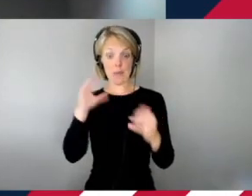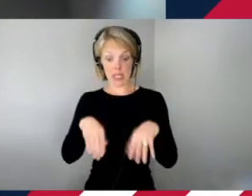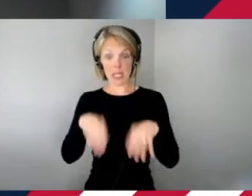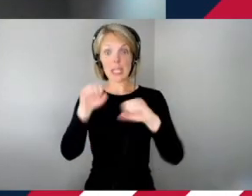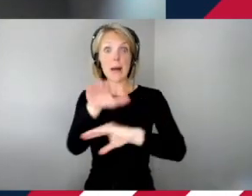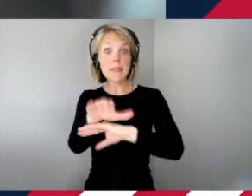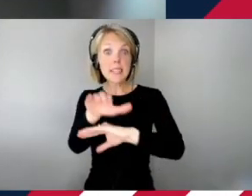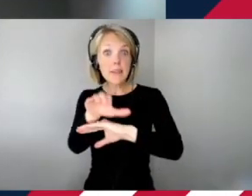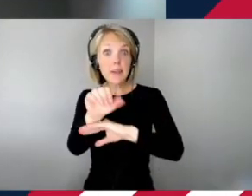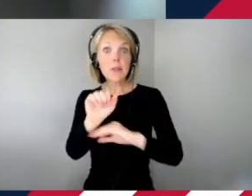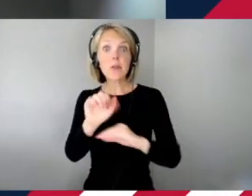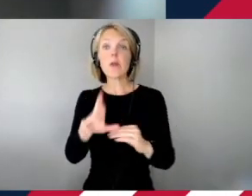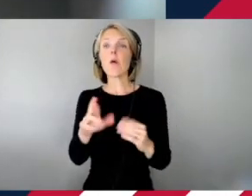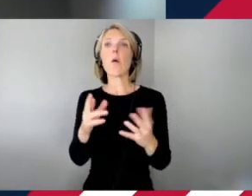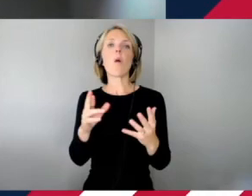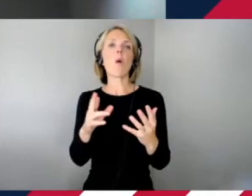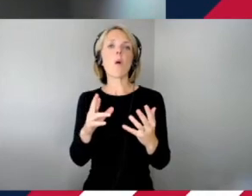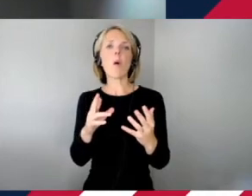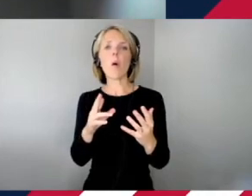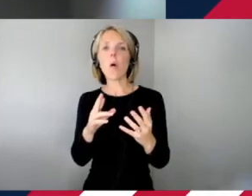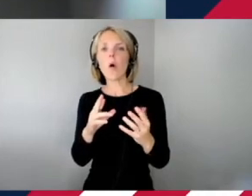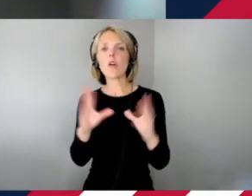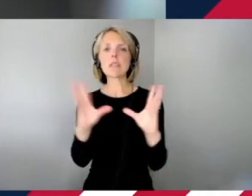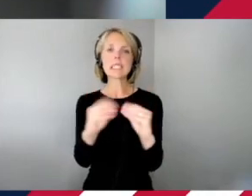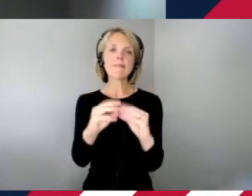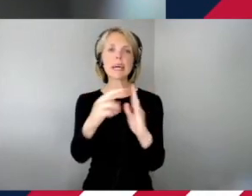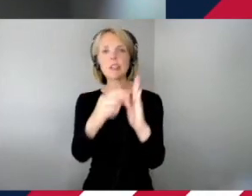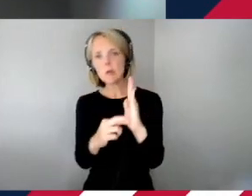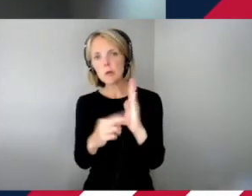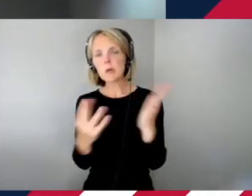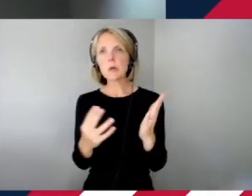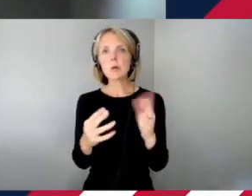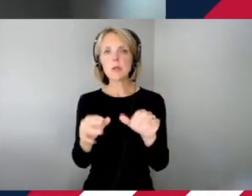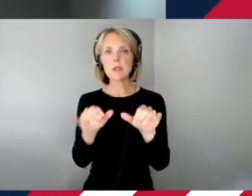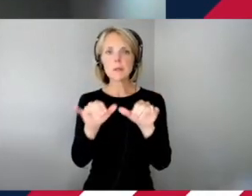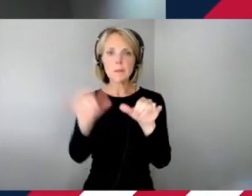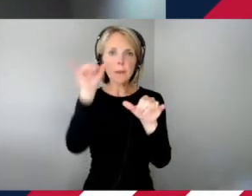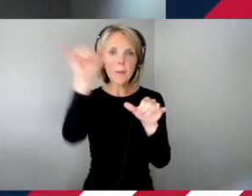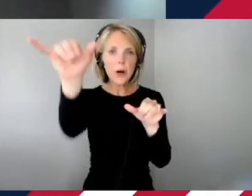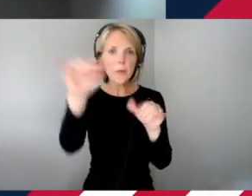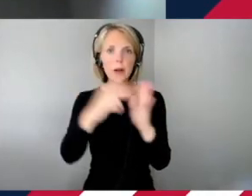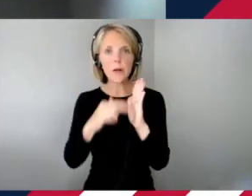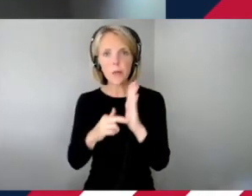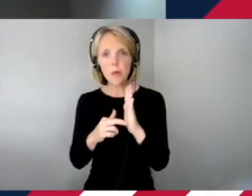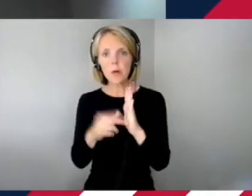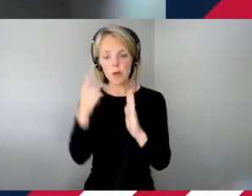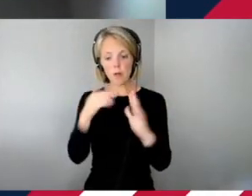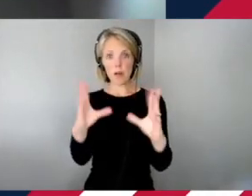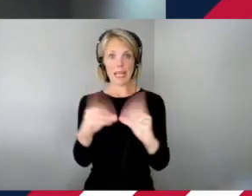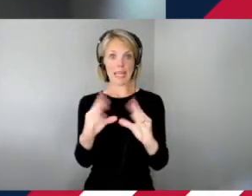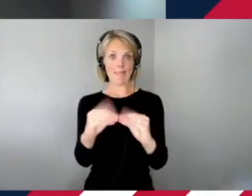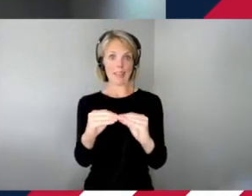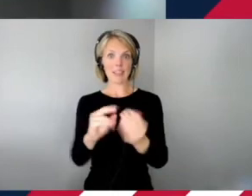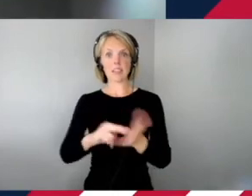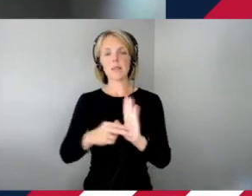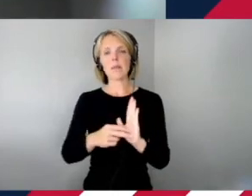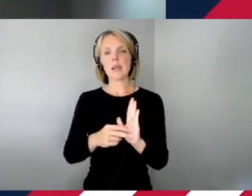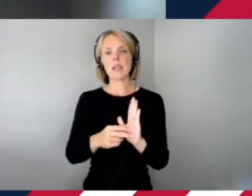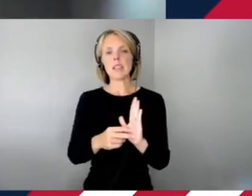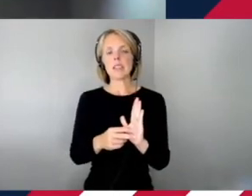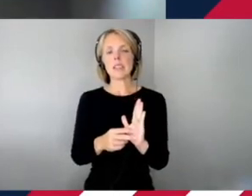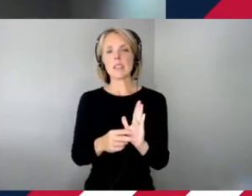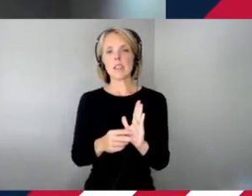with regard to convention rules and permanent rules for the convention will be